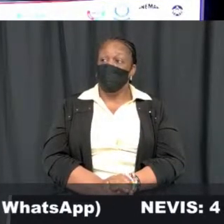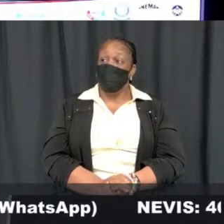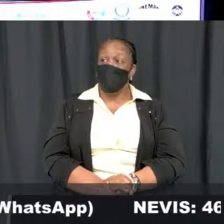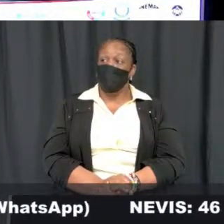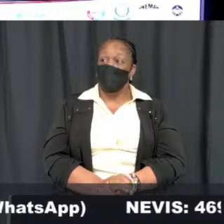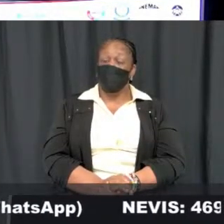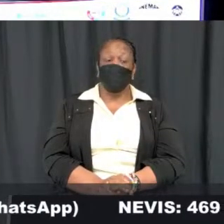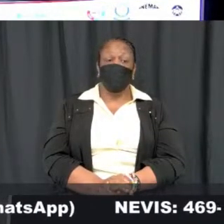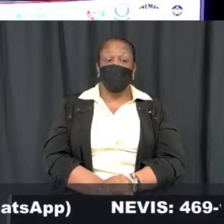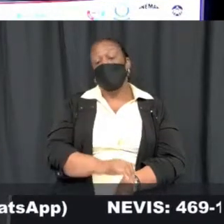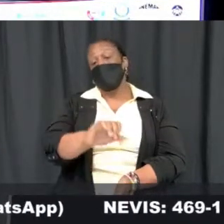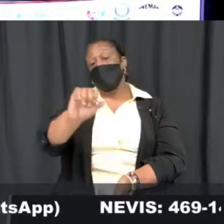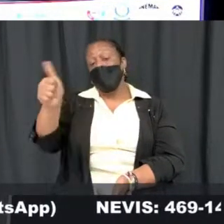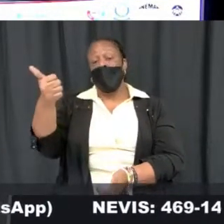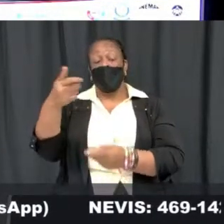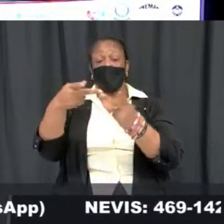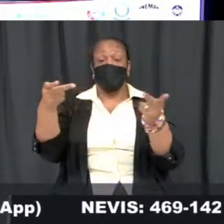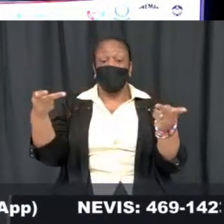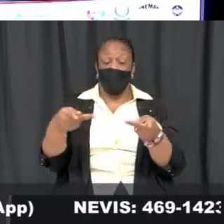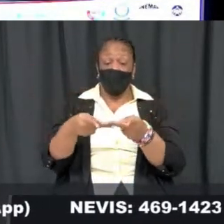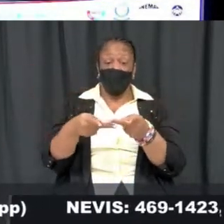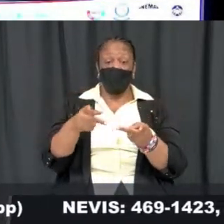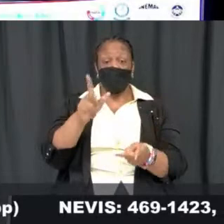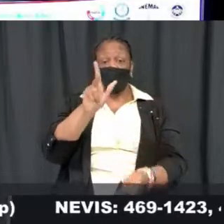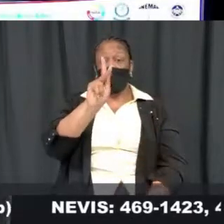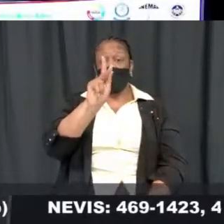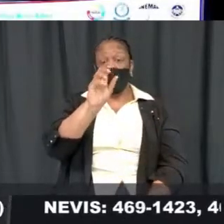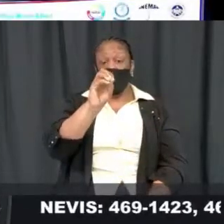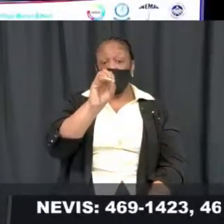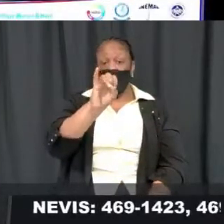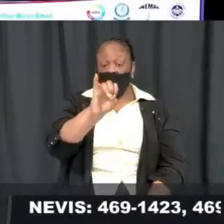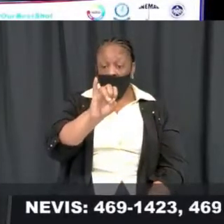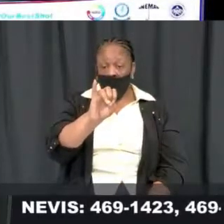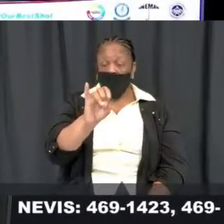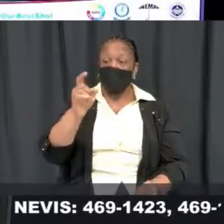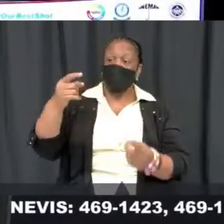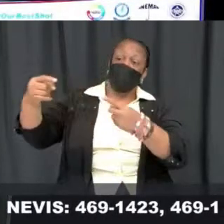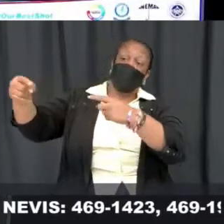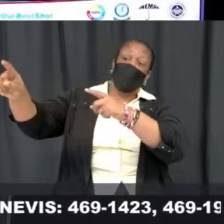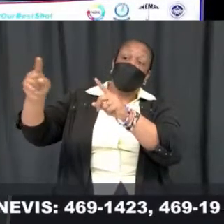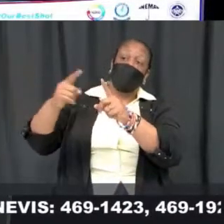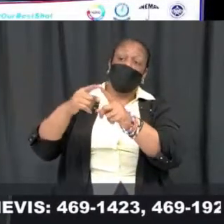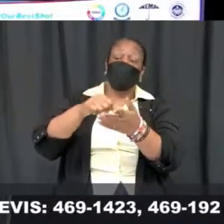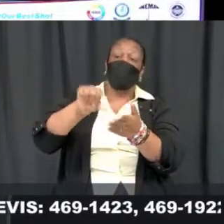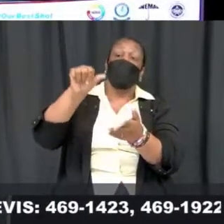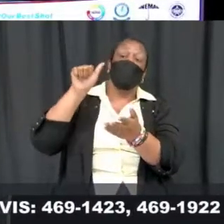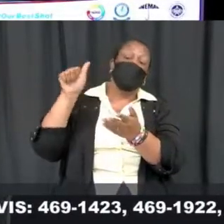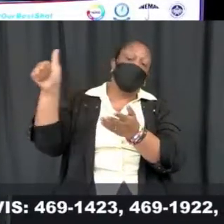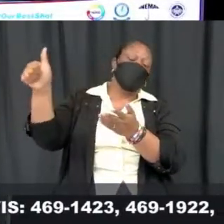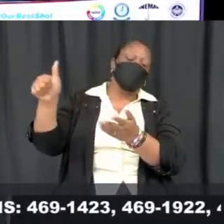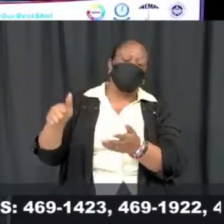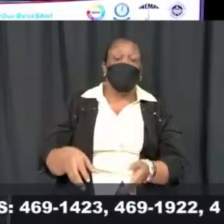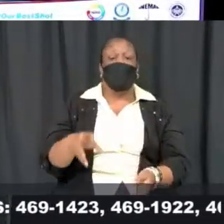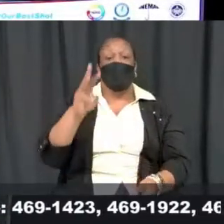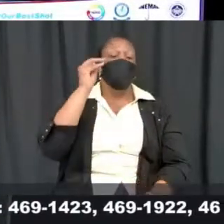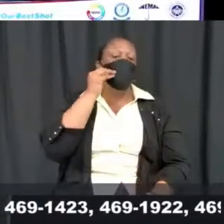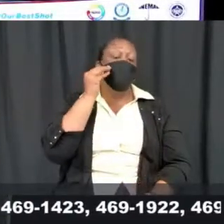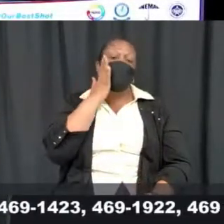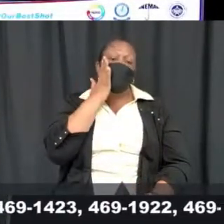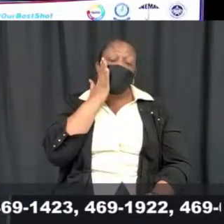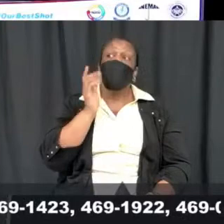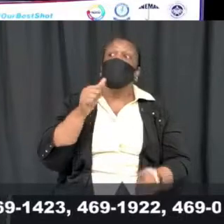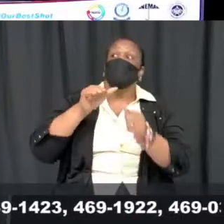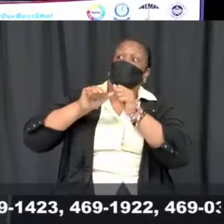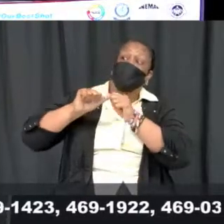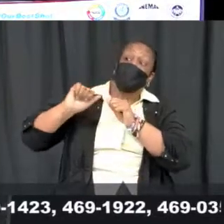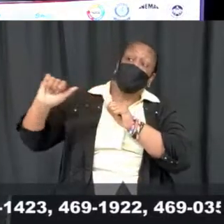hotels. For example, if you're going to go stay at Koi, you have to make the reservation with Koi. If you're staying at Marriott, you make a reservation with Marriott. If you're staying at